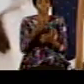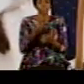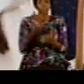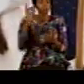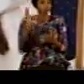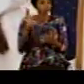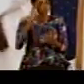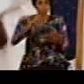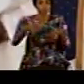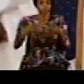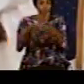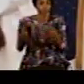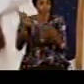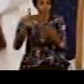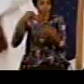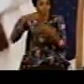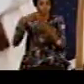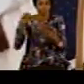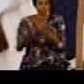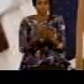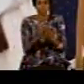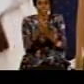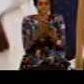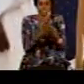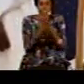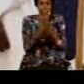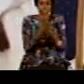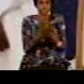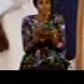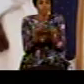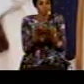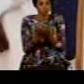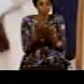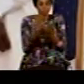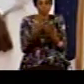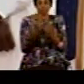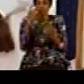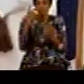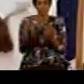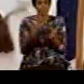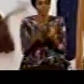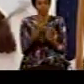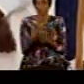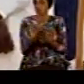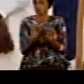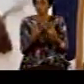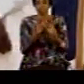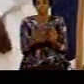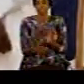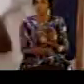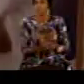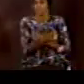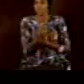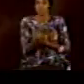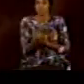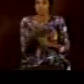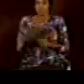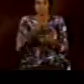and to know him. Let's call upon the name of the Lord. That nothing else about this celebration will distract